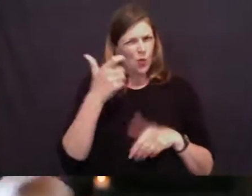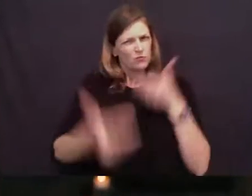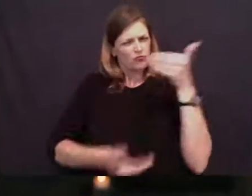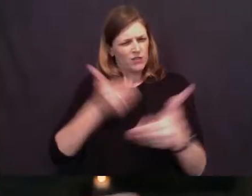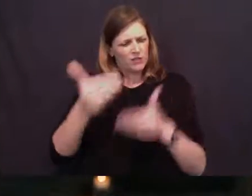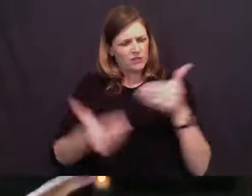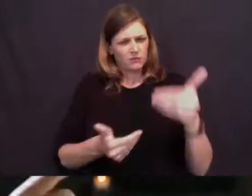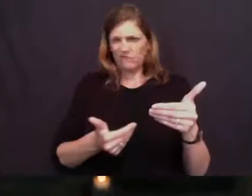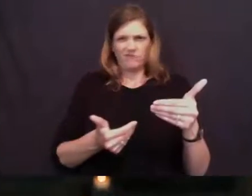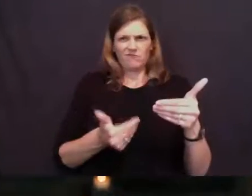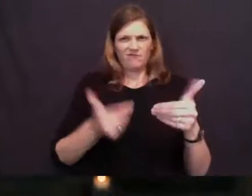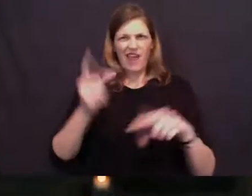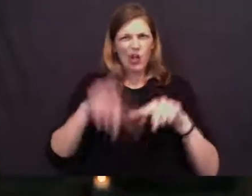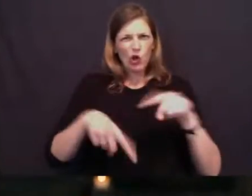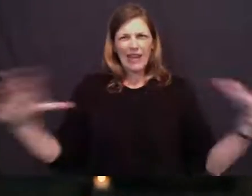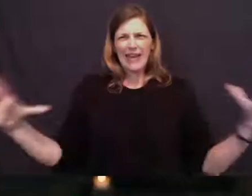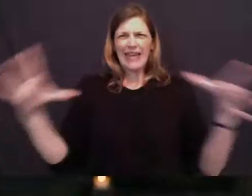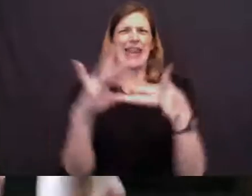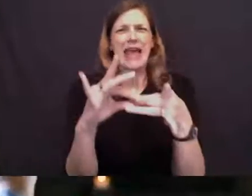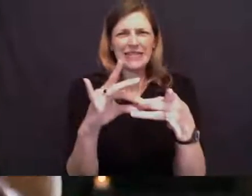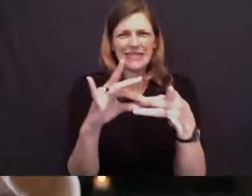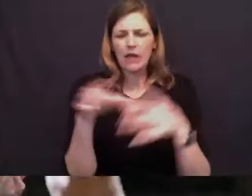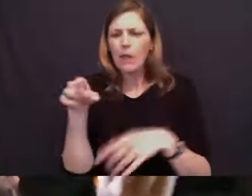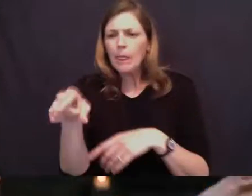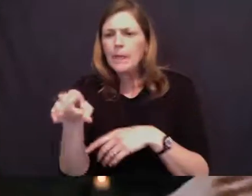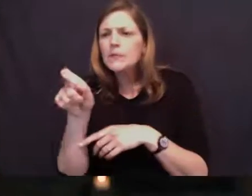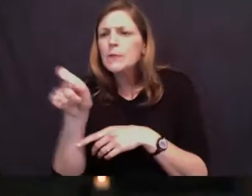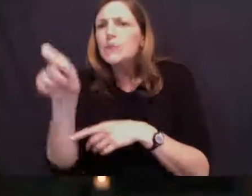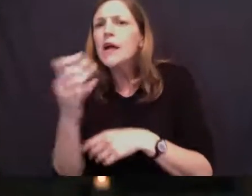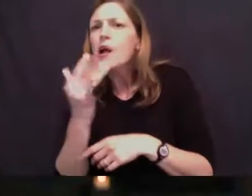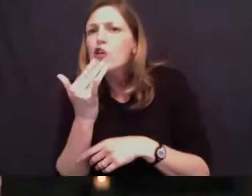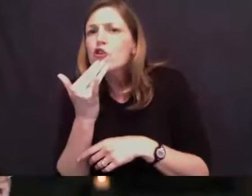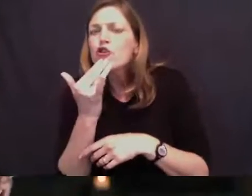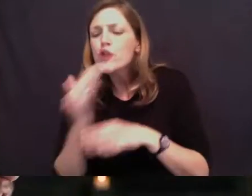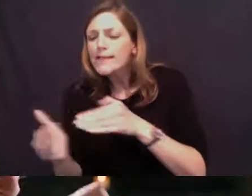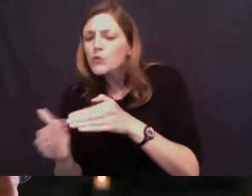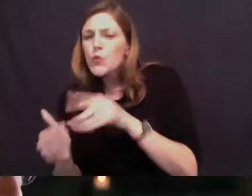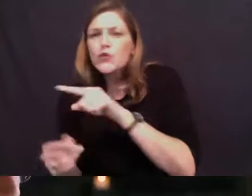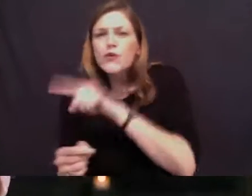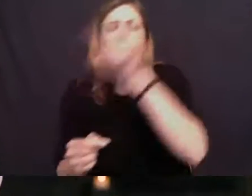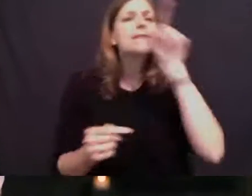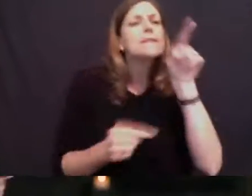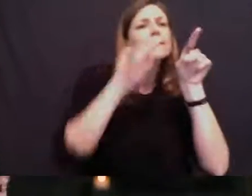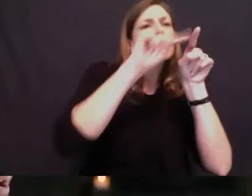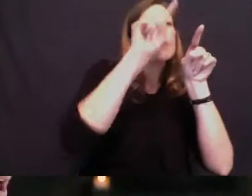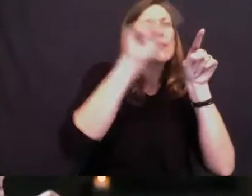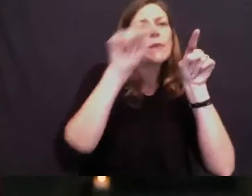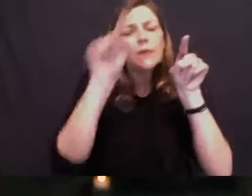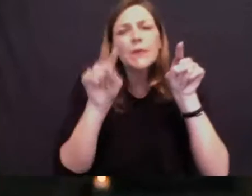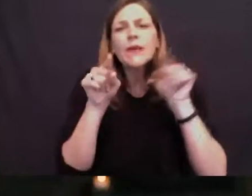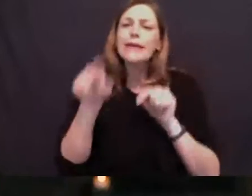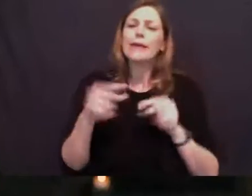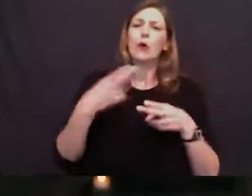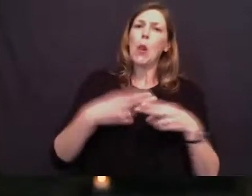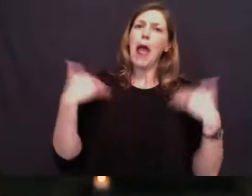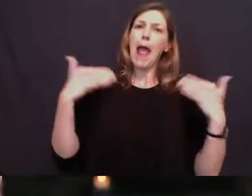wasn't able to make the connections that this little blotch of color here in this corner and this little squiggly line that he would call a happy